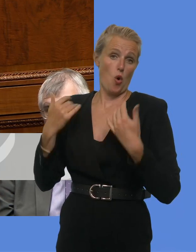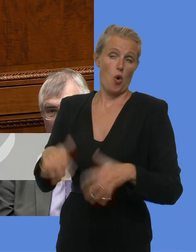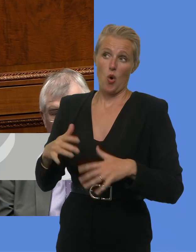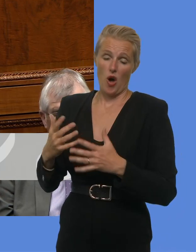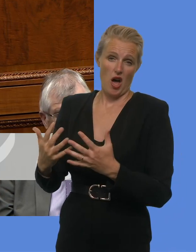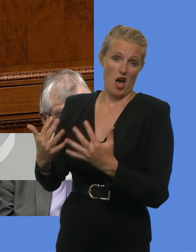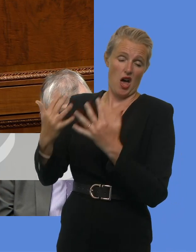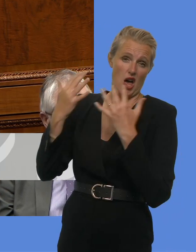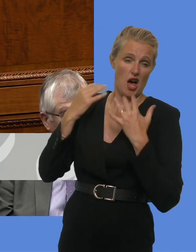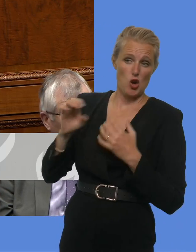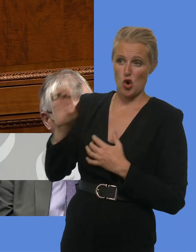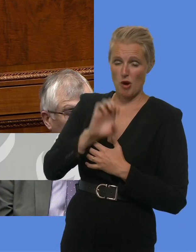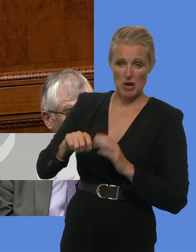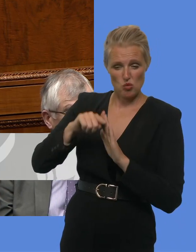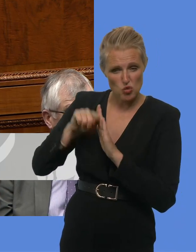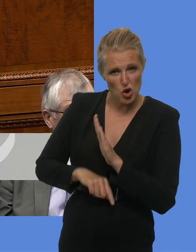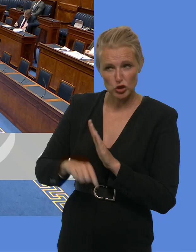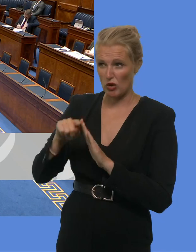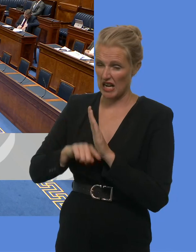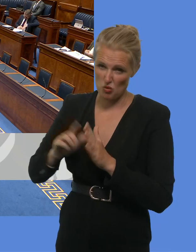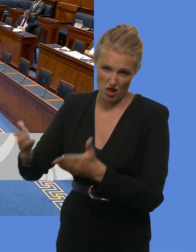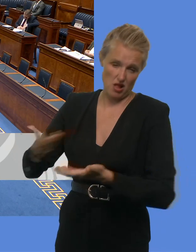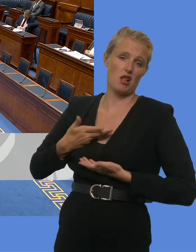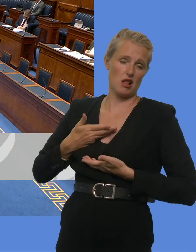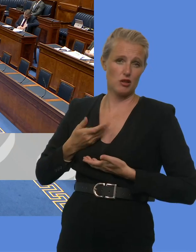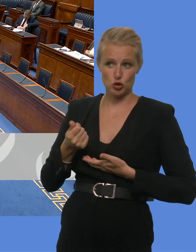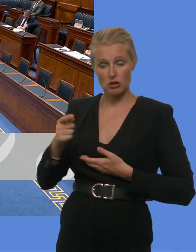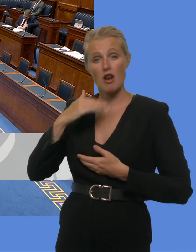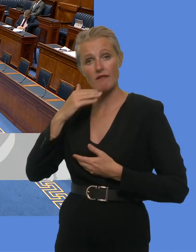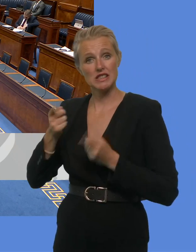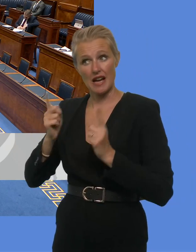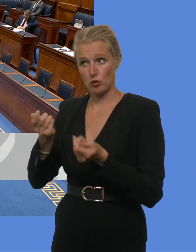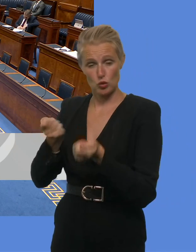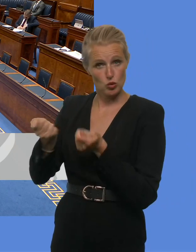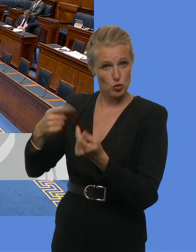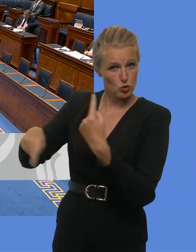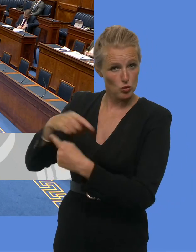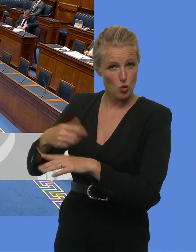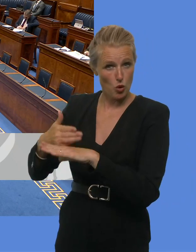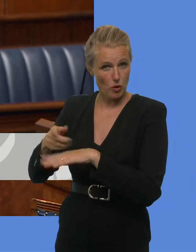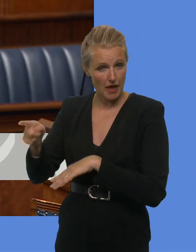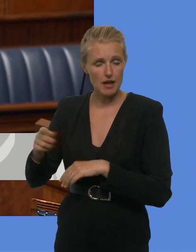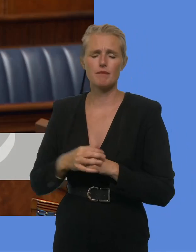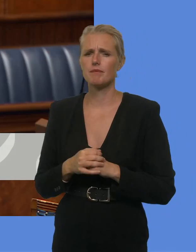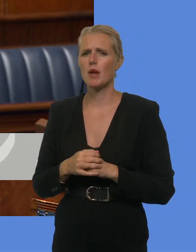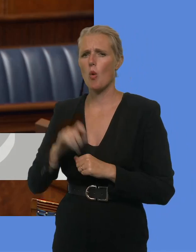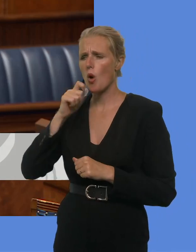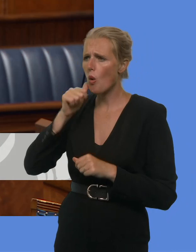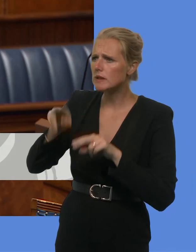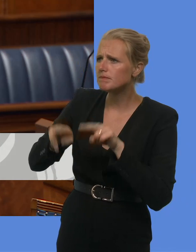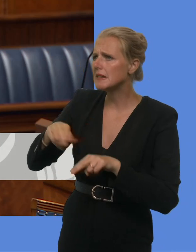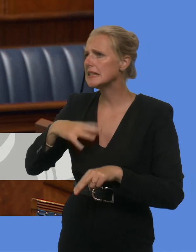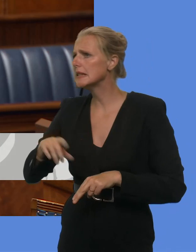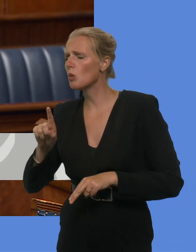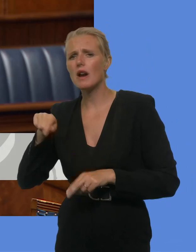and regulations that's coming in our direction? 20 seconds, Deputy First Minister. Okay. We will continuously take an assessment of the needs within